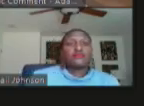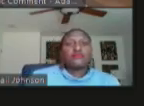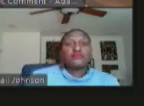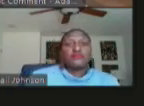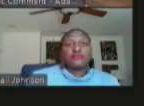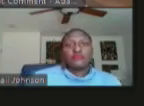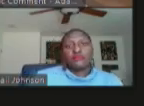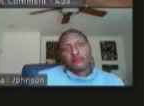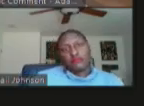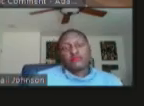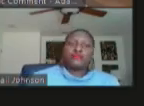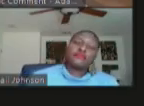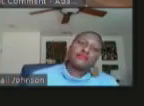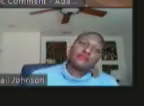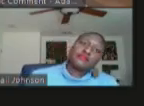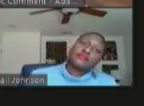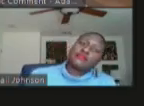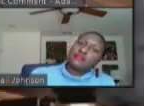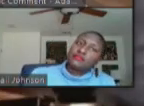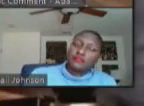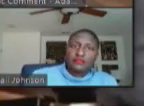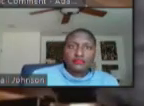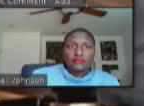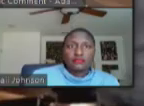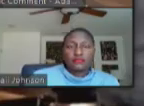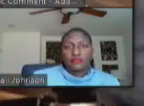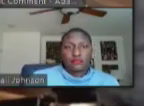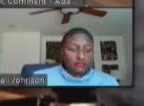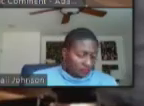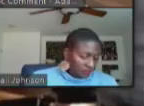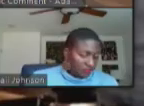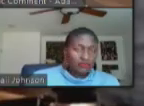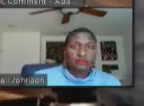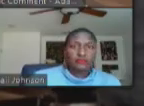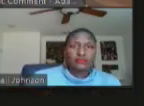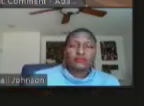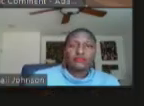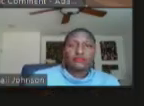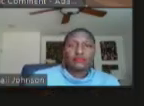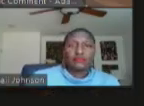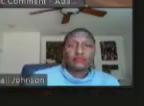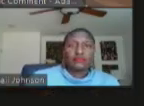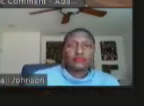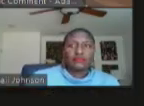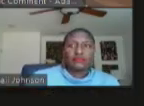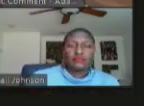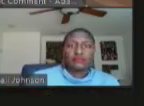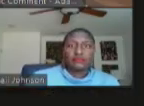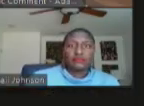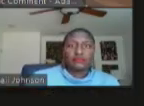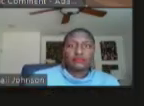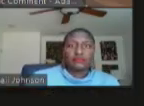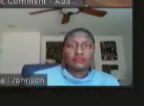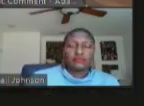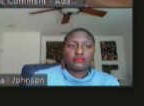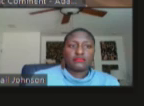Hello, can anybody see me? We cannot see you, but we hear you loud and clear. Okay, it seems like my mic is working. However,